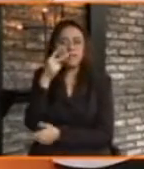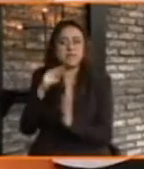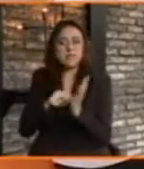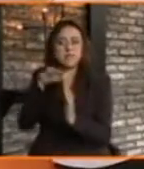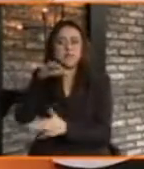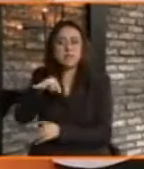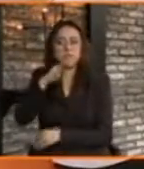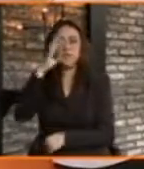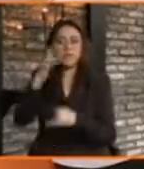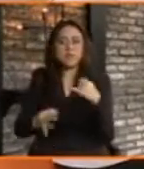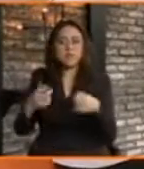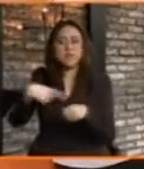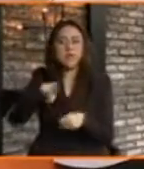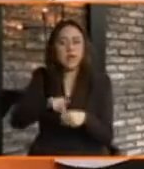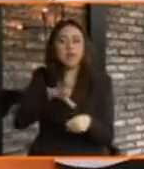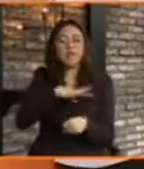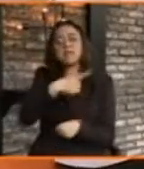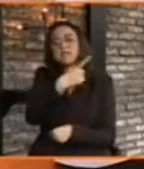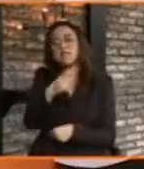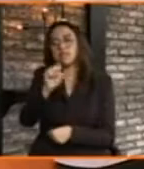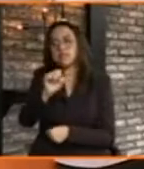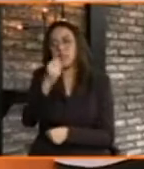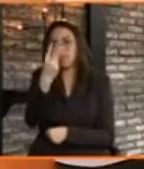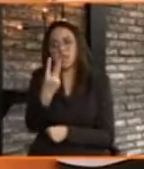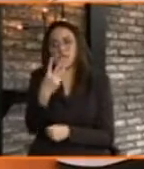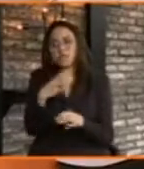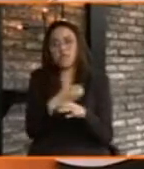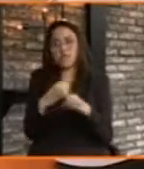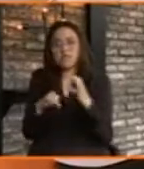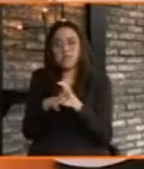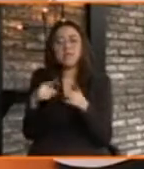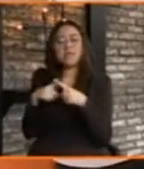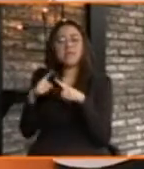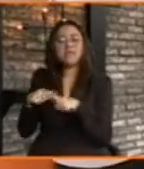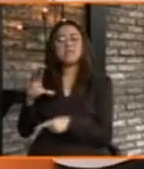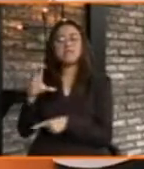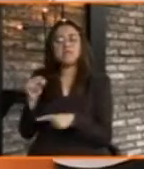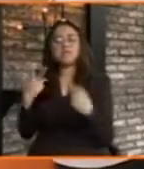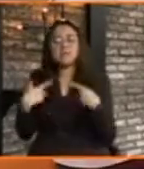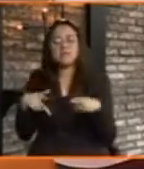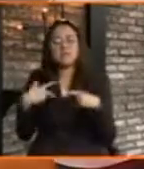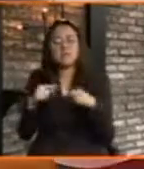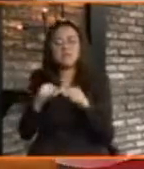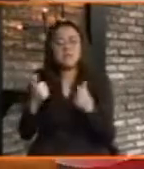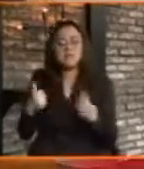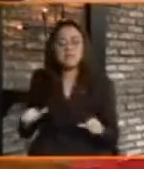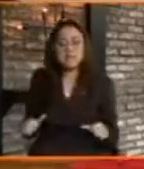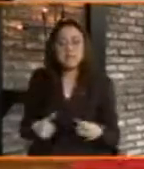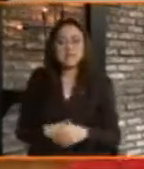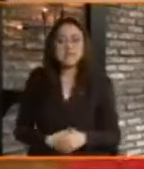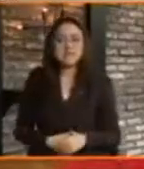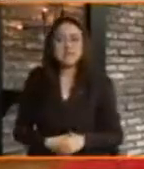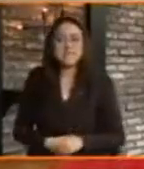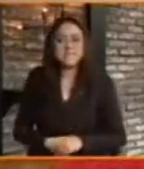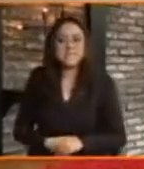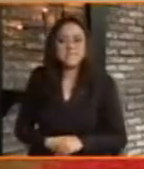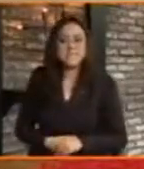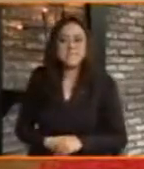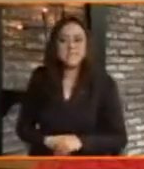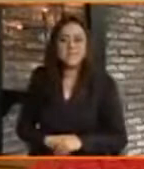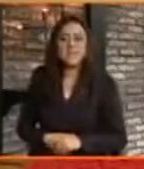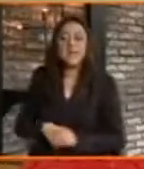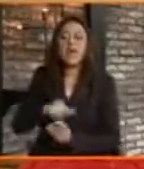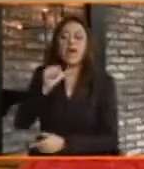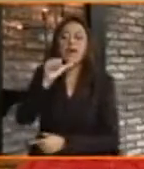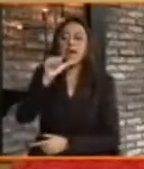that it's there are over 163 objects in the show and 80 artists represented. So, Alicia,